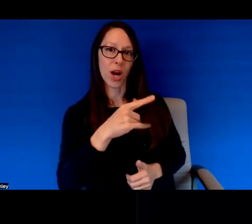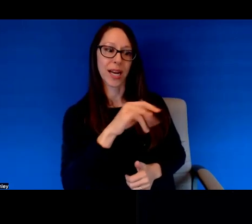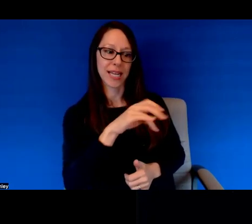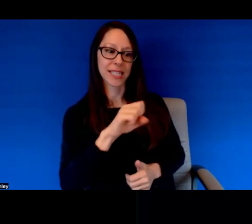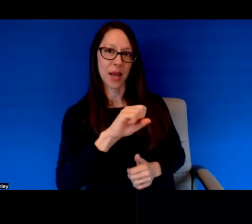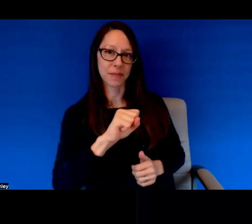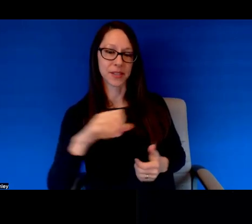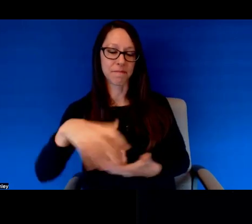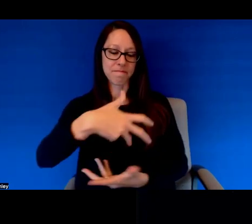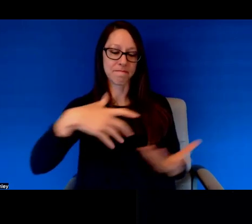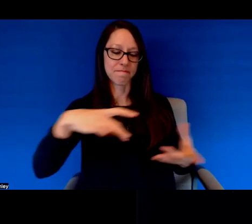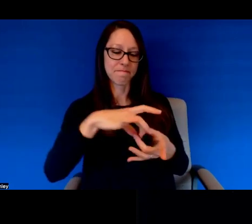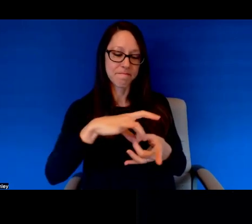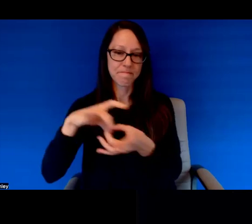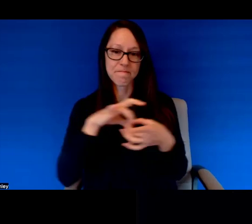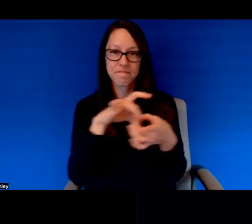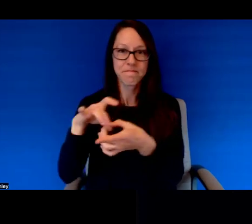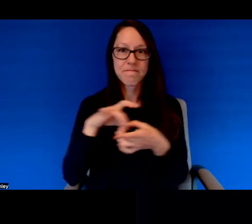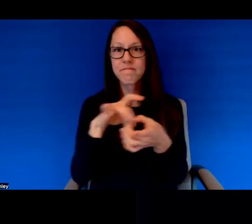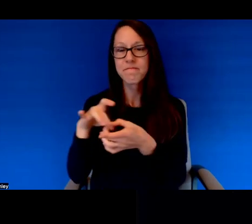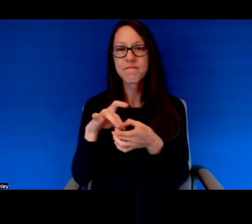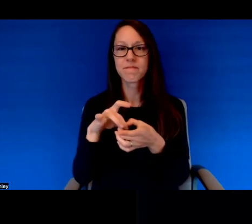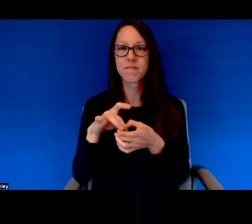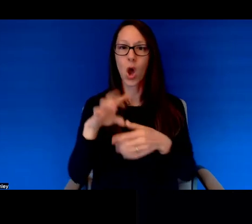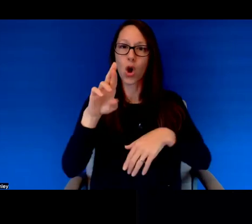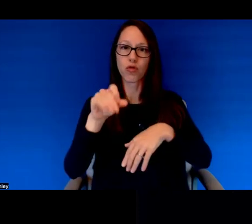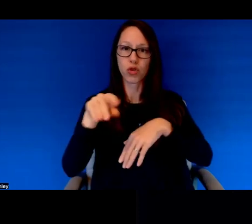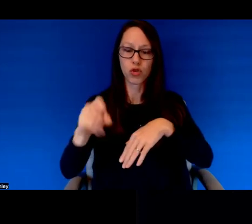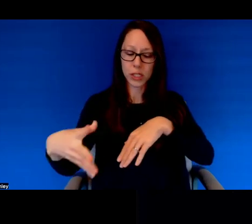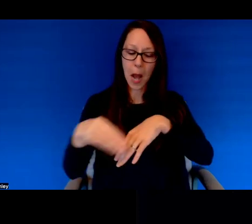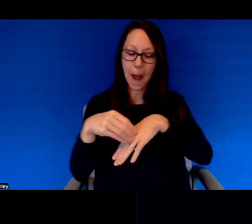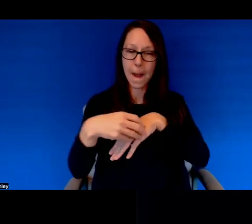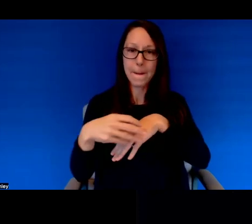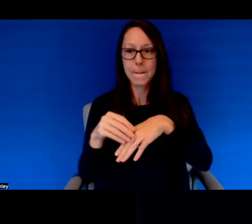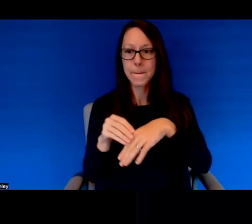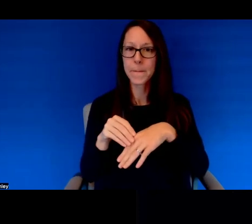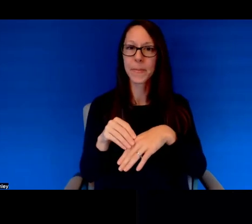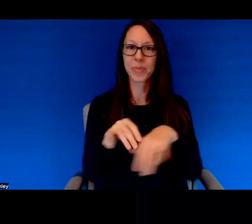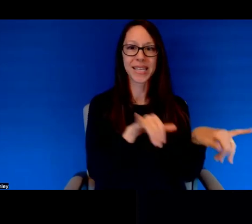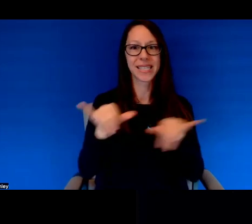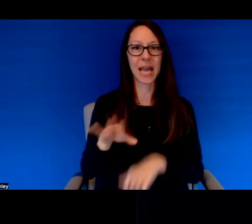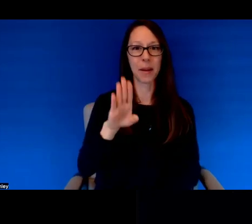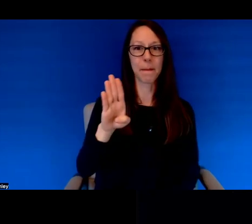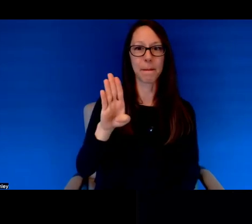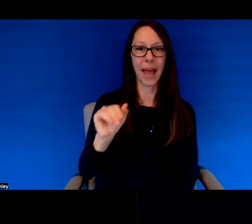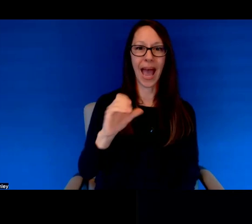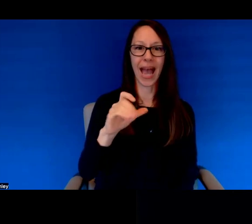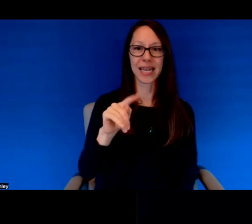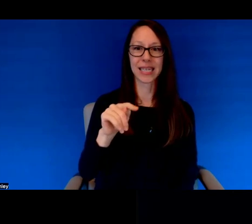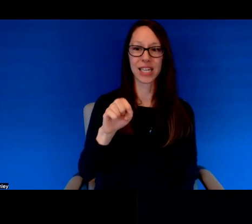come and meet up with their roots and have the symbiosis like your bacteria did, Uh-huh. and they